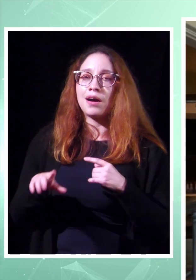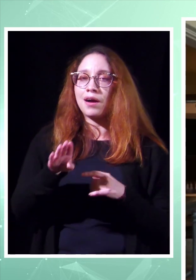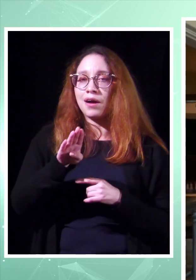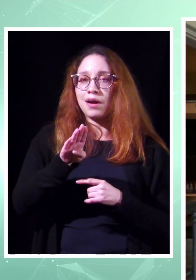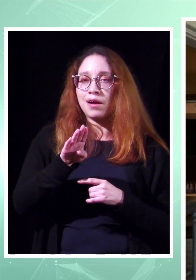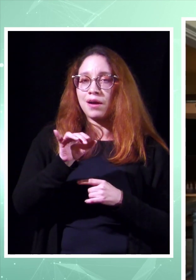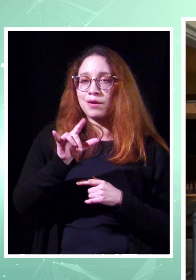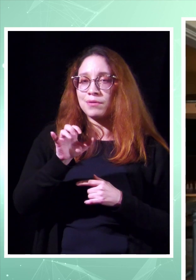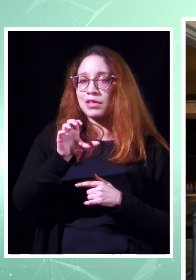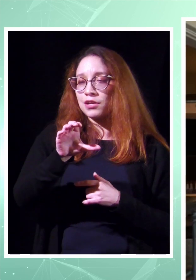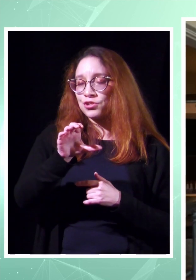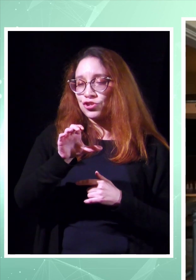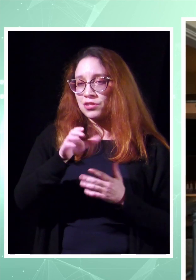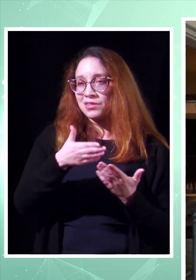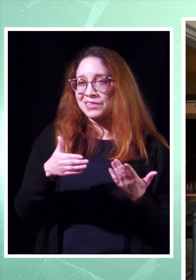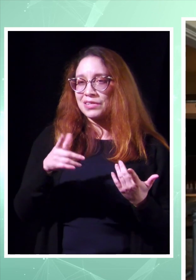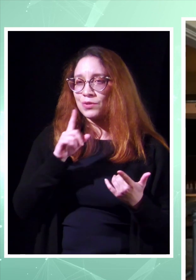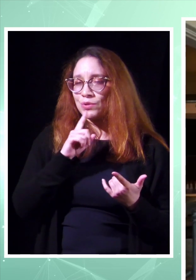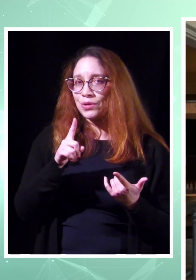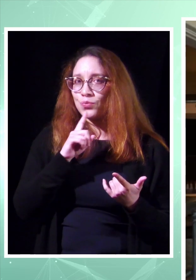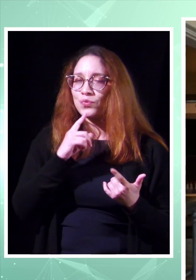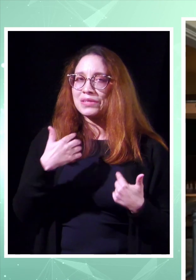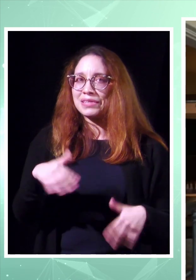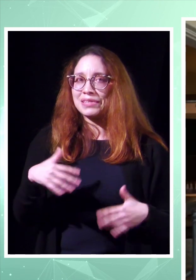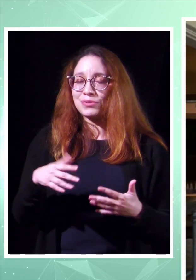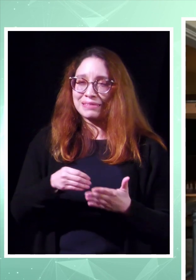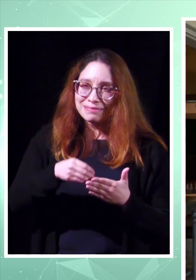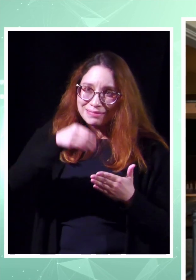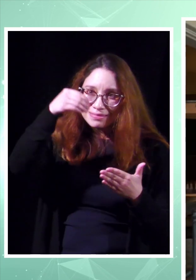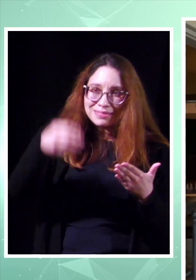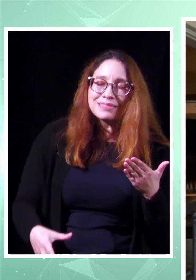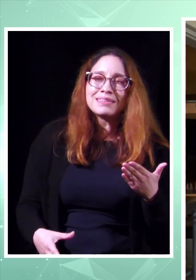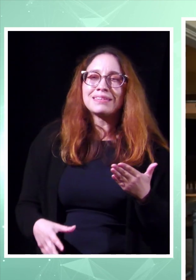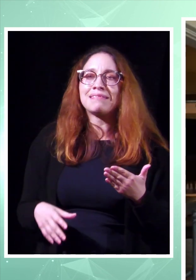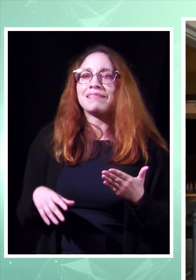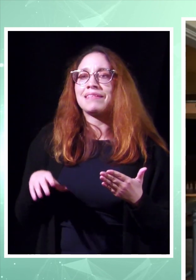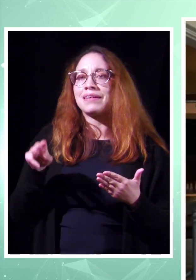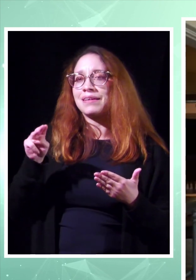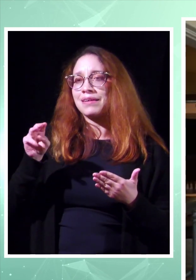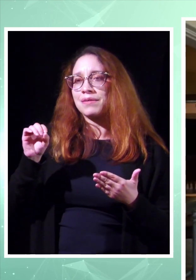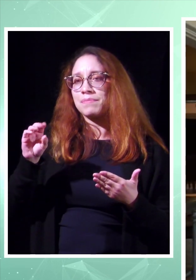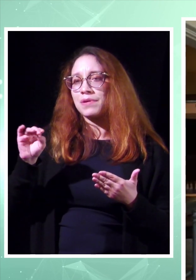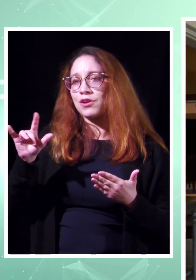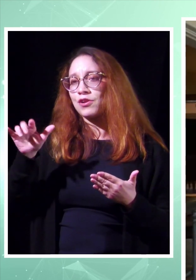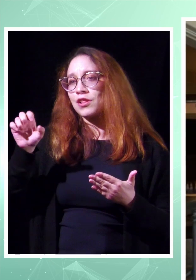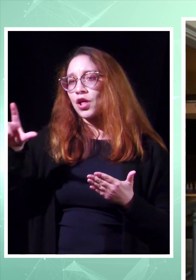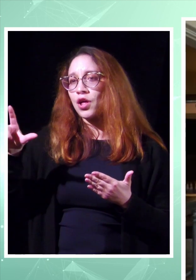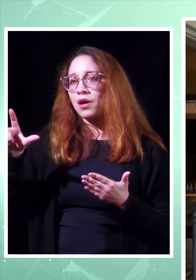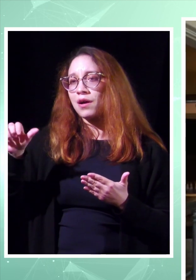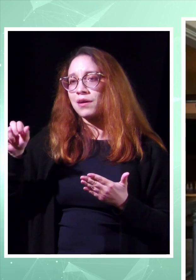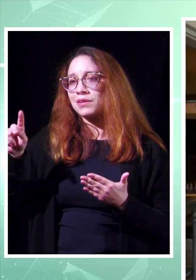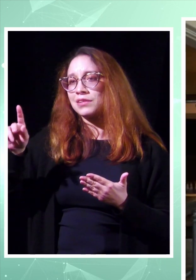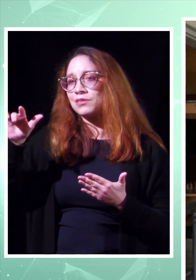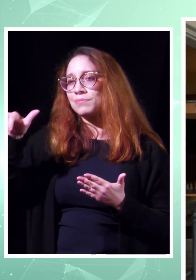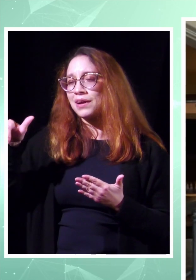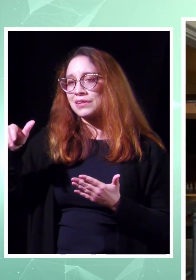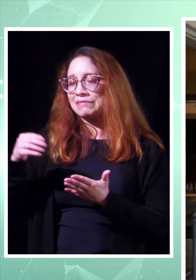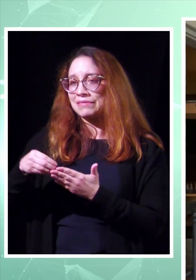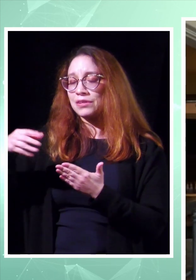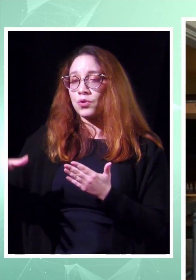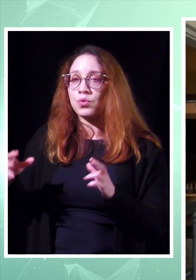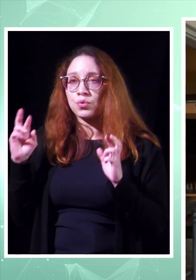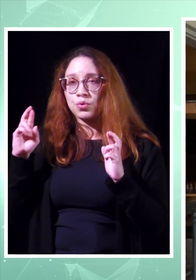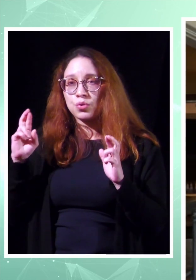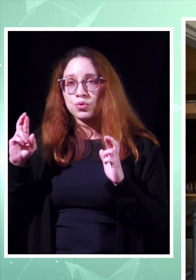biologic agents, as you can imagine, are extremely expensive. Monoclonal antibodies are very, very expensive. And so it's our hope